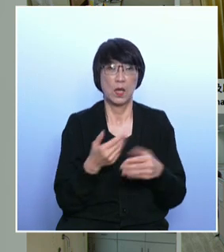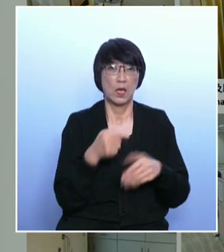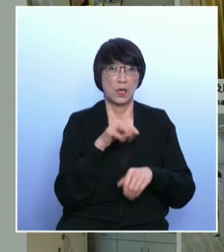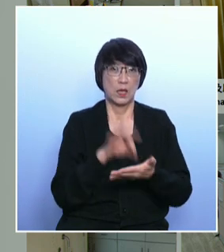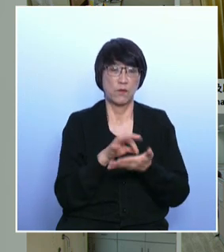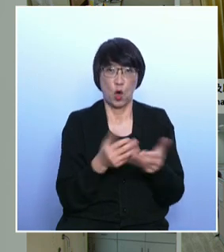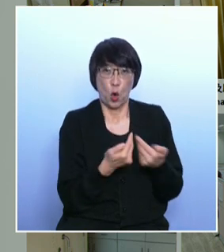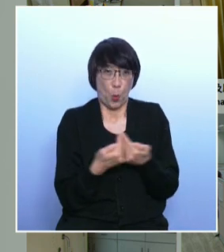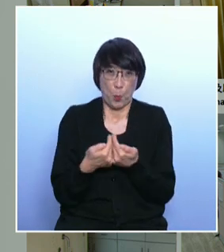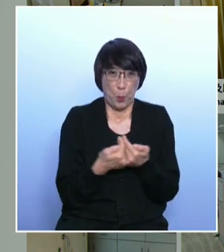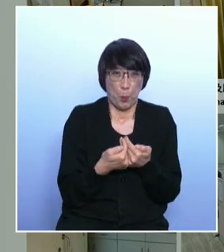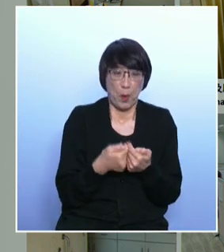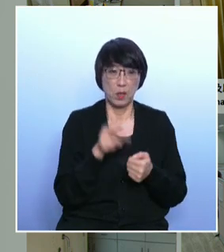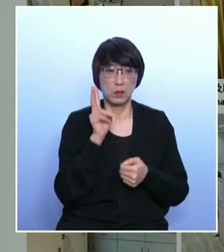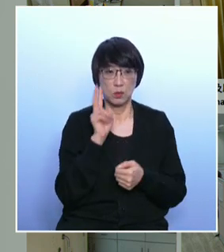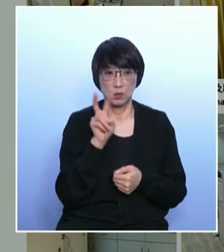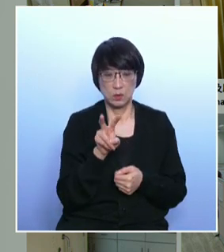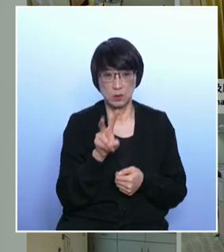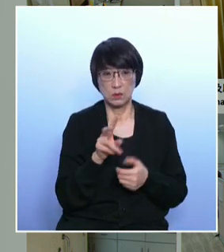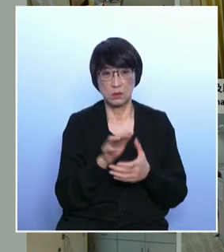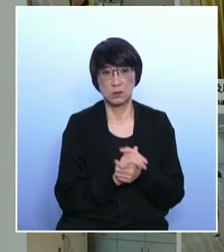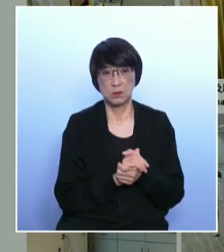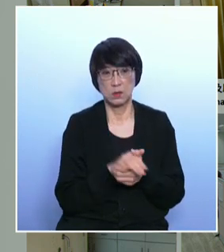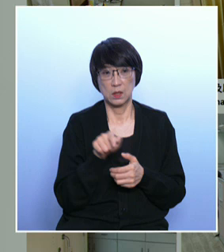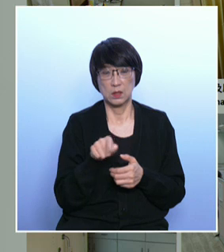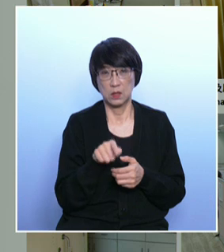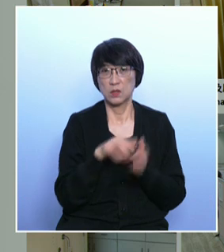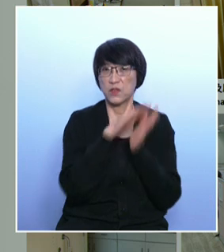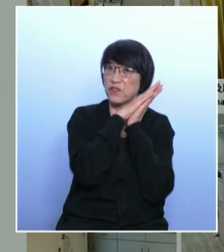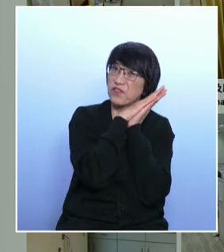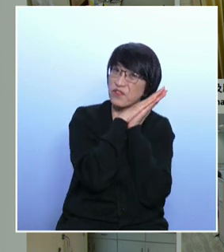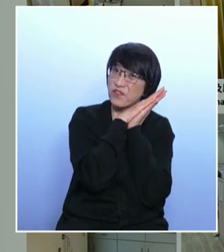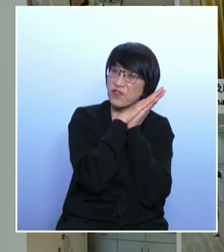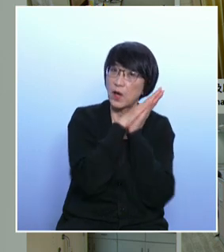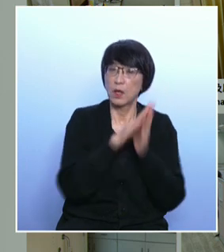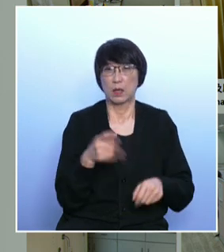or other equipment. The conditions are quite cramped.